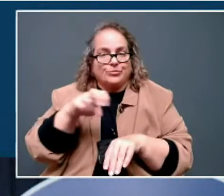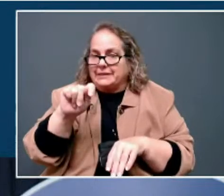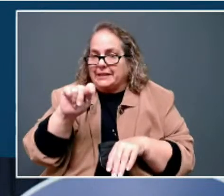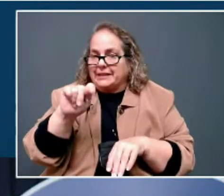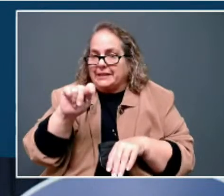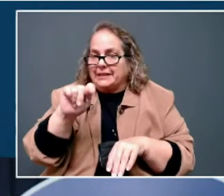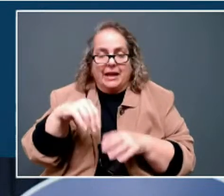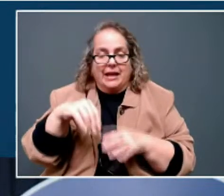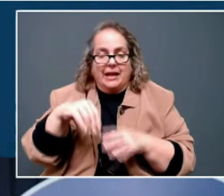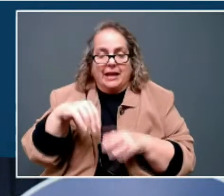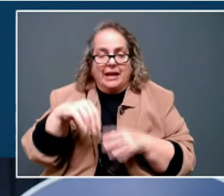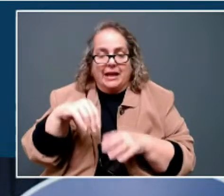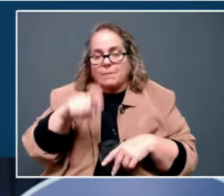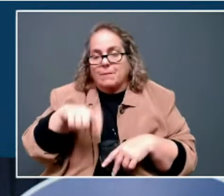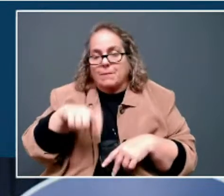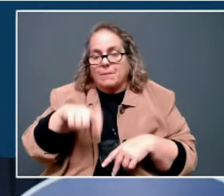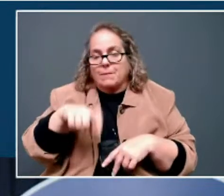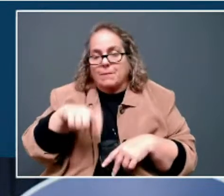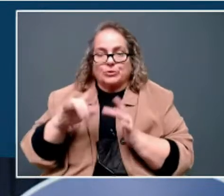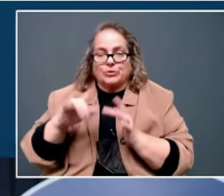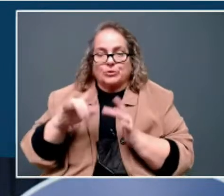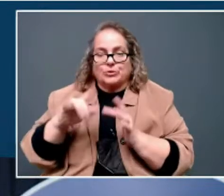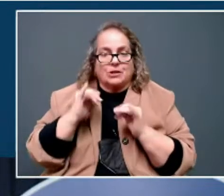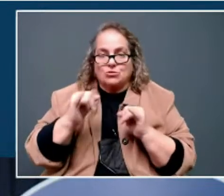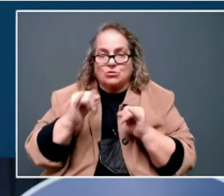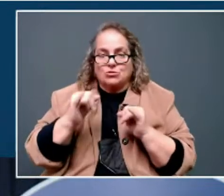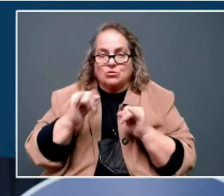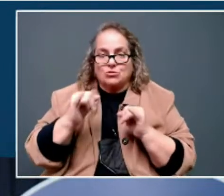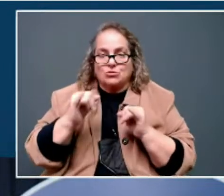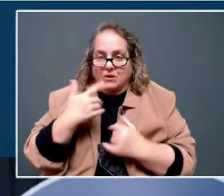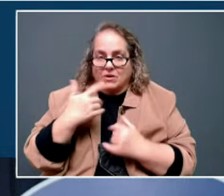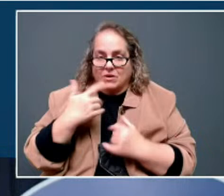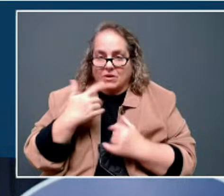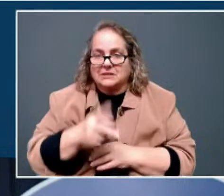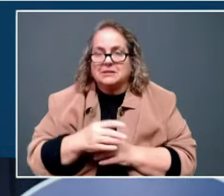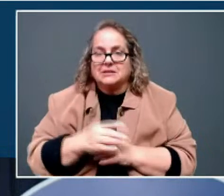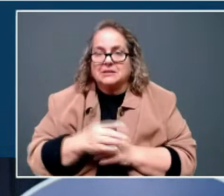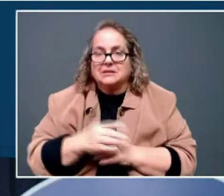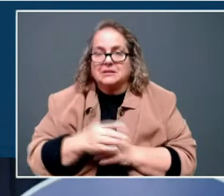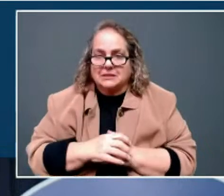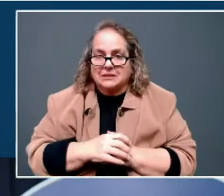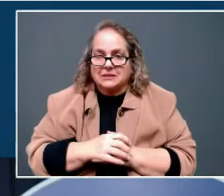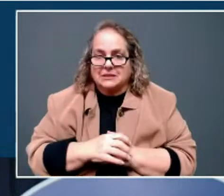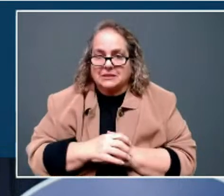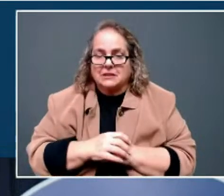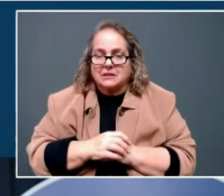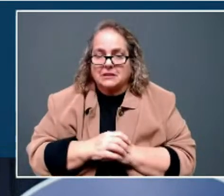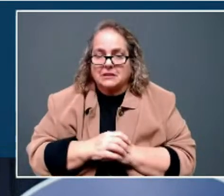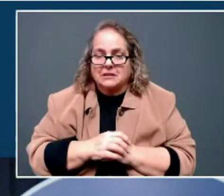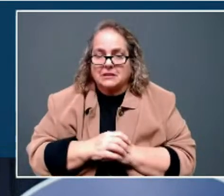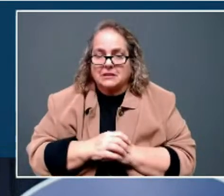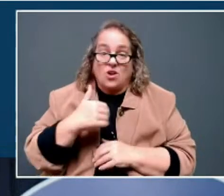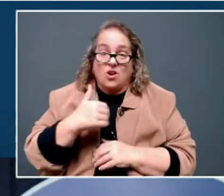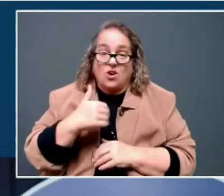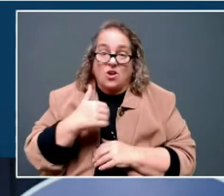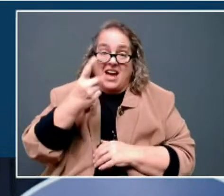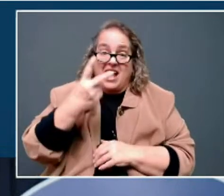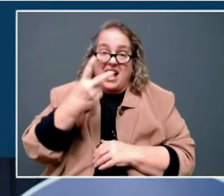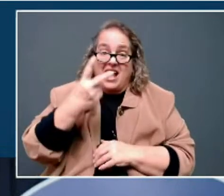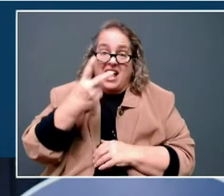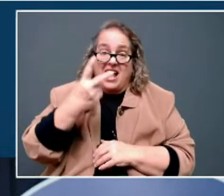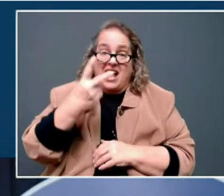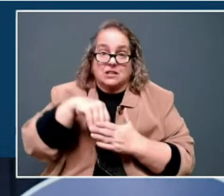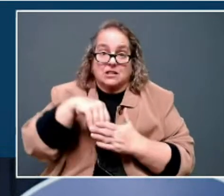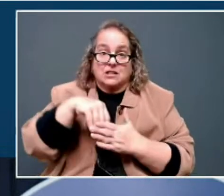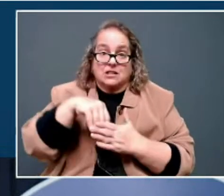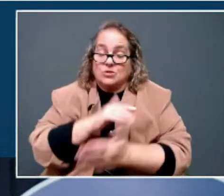instruction. And a major driver is we don't have half the kids that are in those schools vaccinated. This